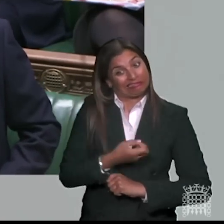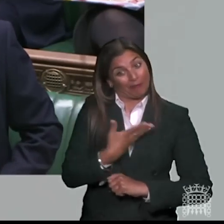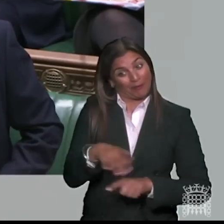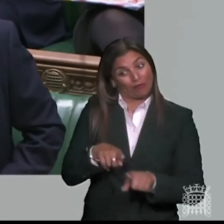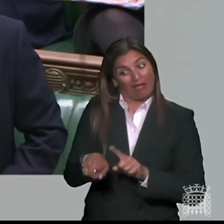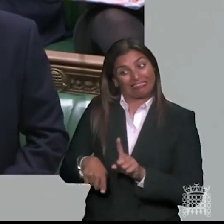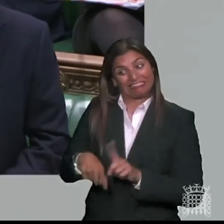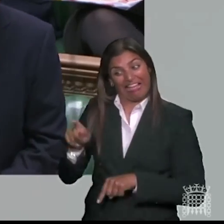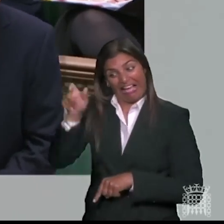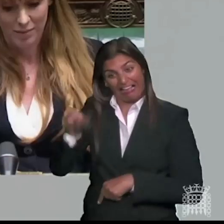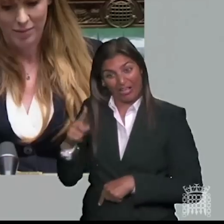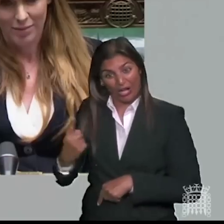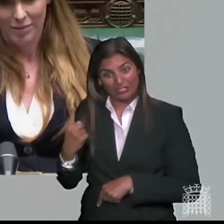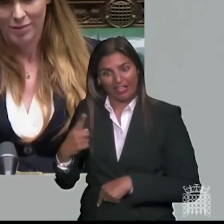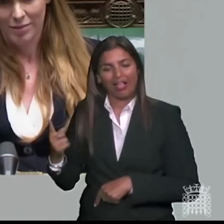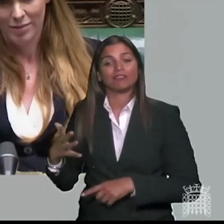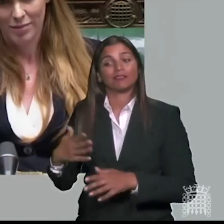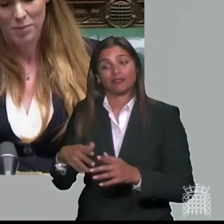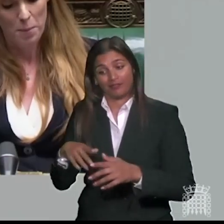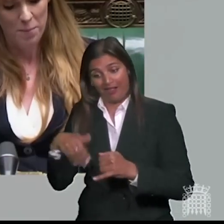out with a promotion.